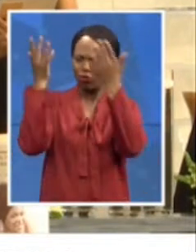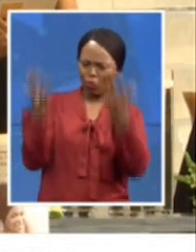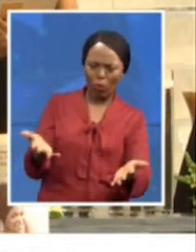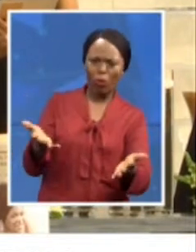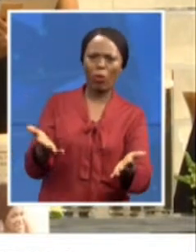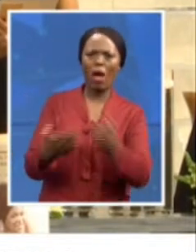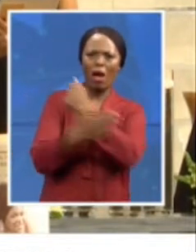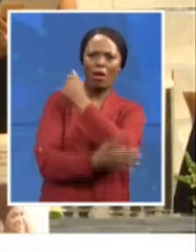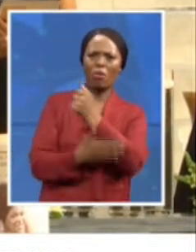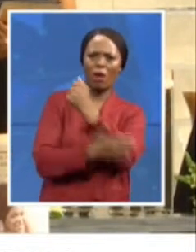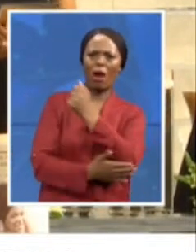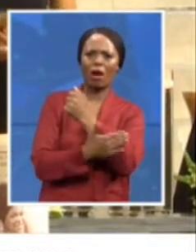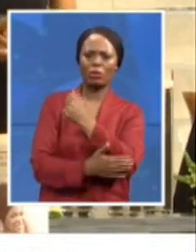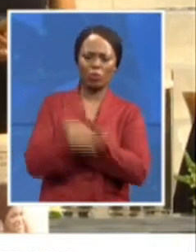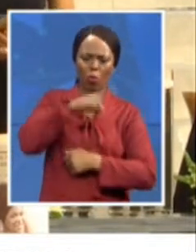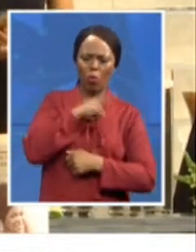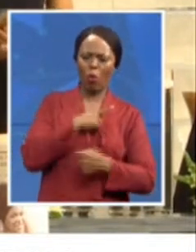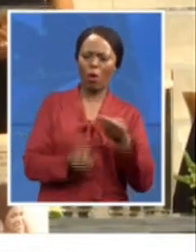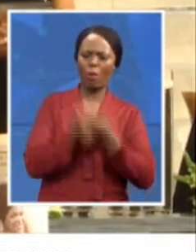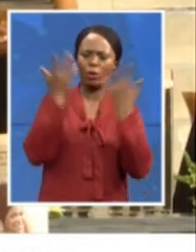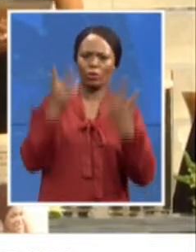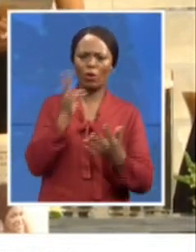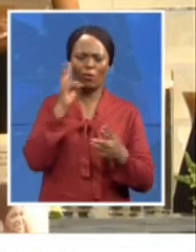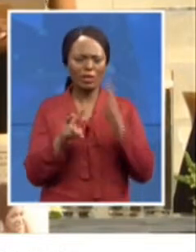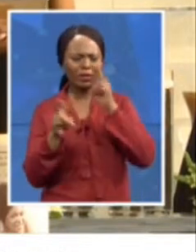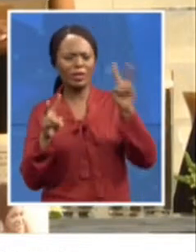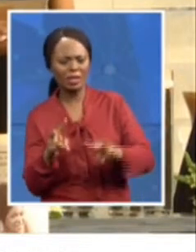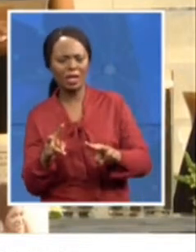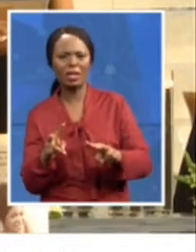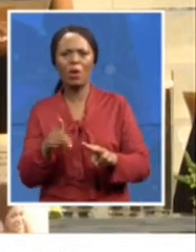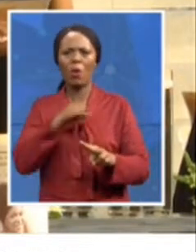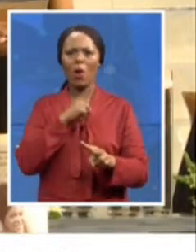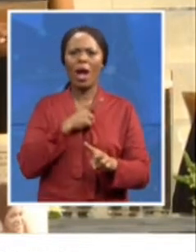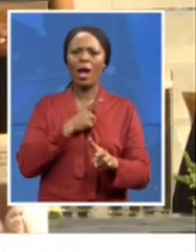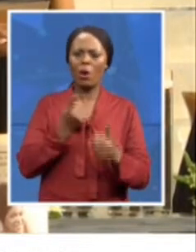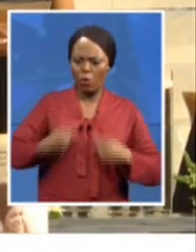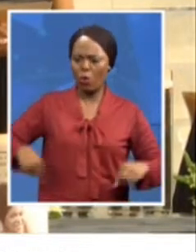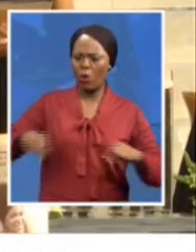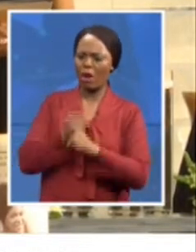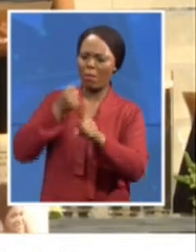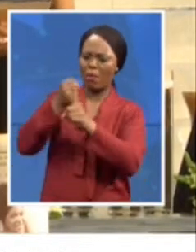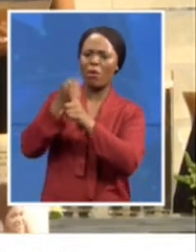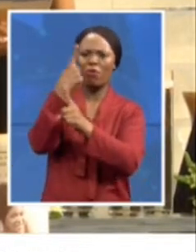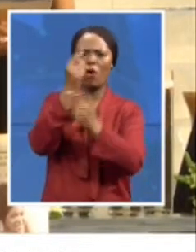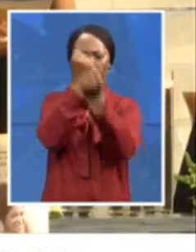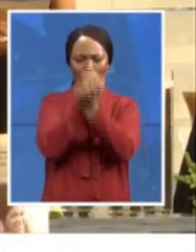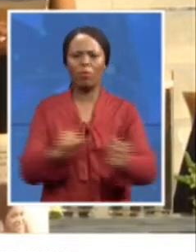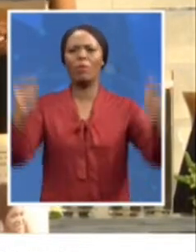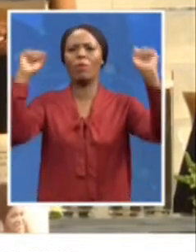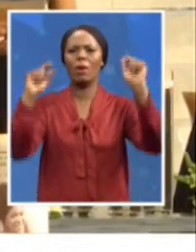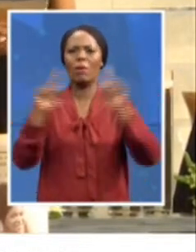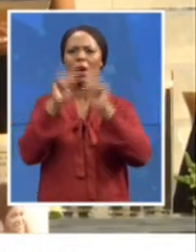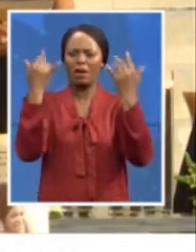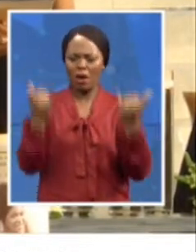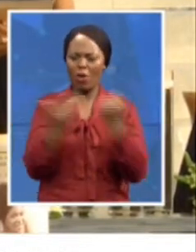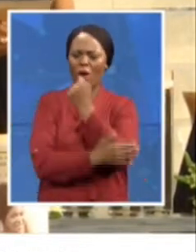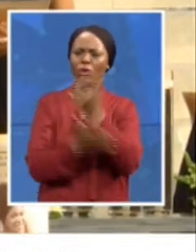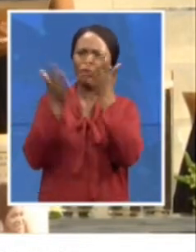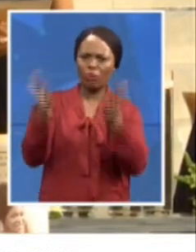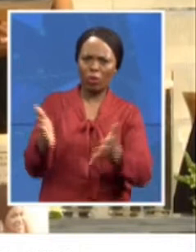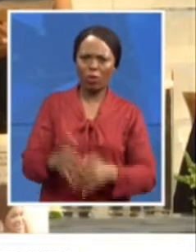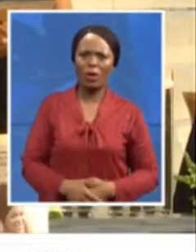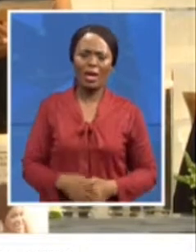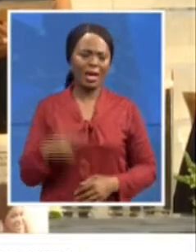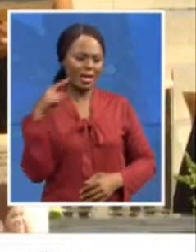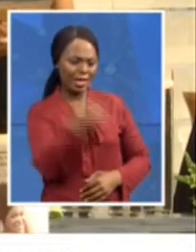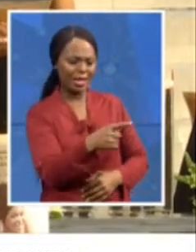curated by Owa Tambo, herself, and the other ANC stalwarts. She and the dead are entitled to far better.